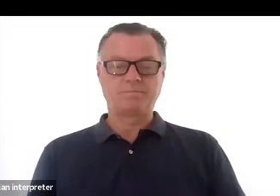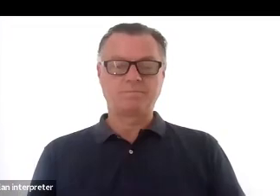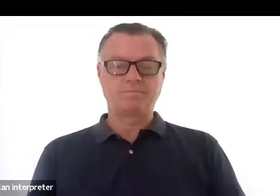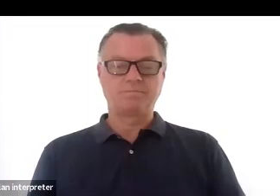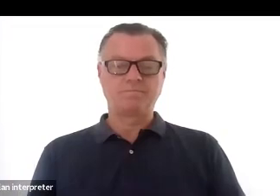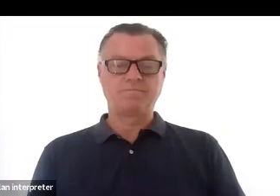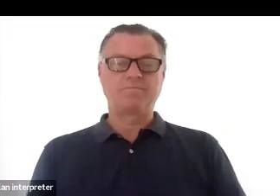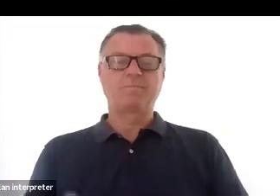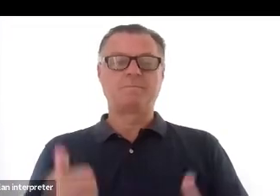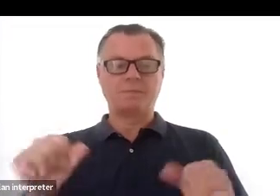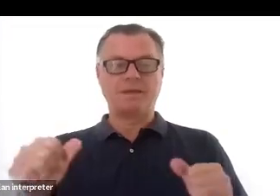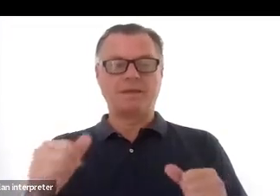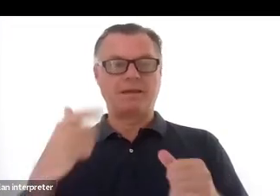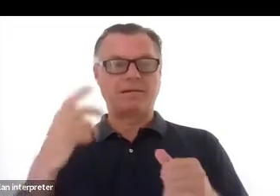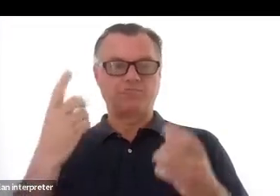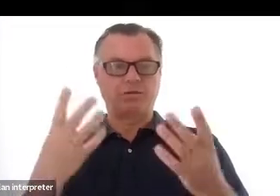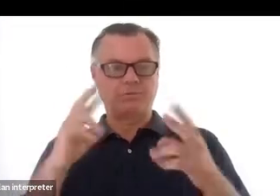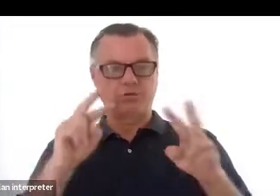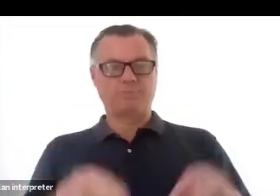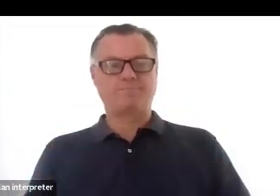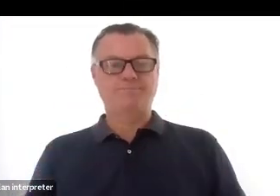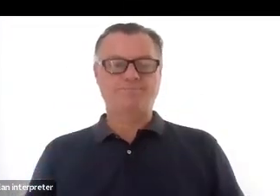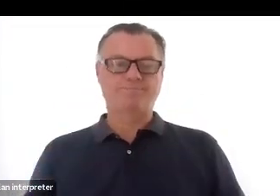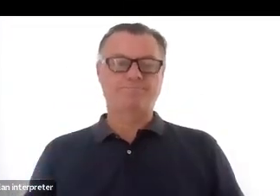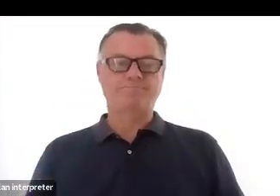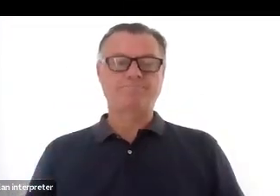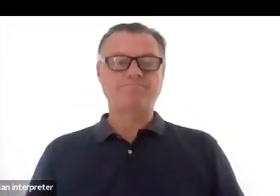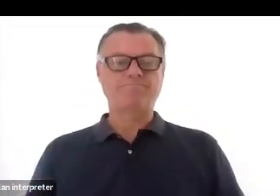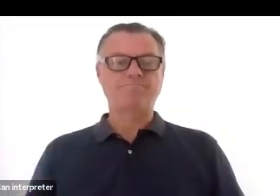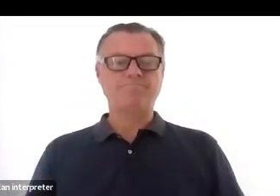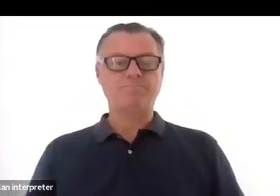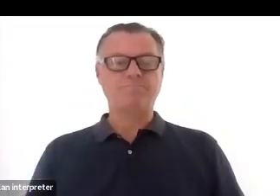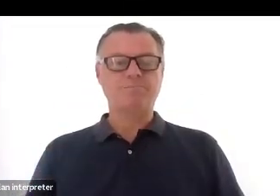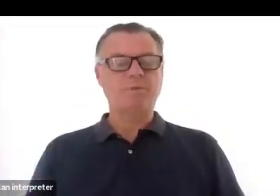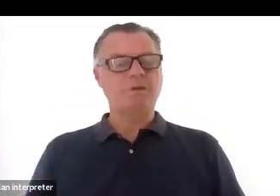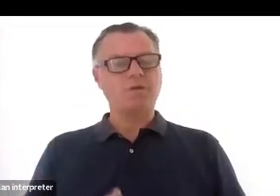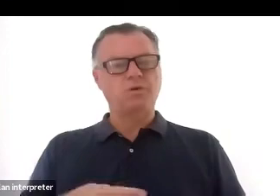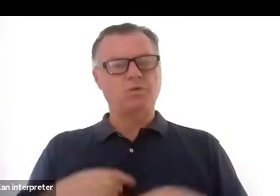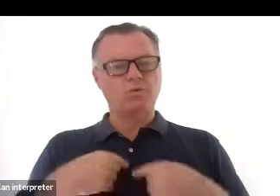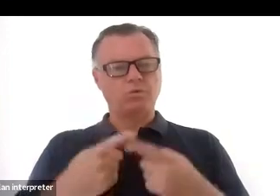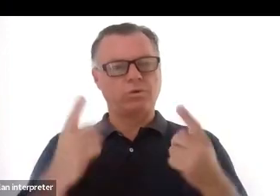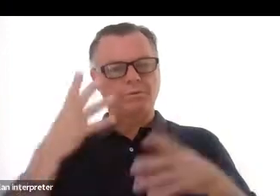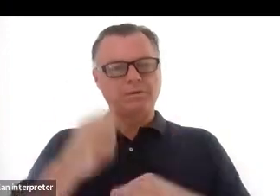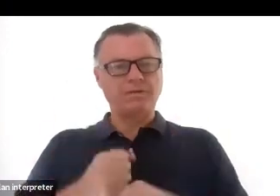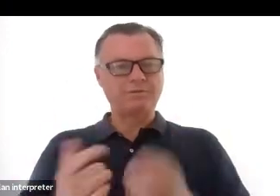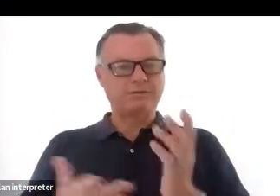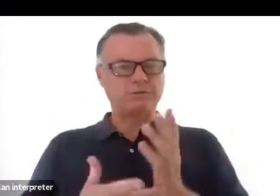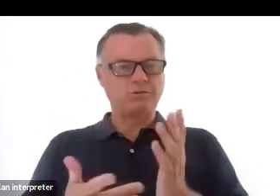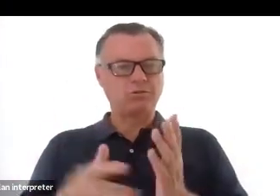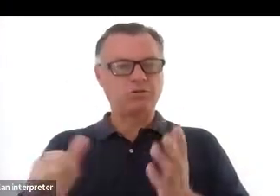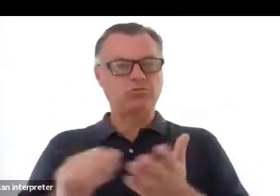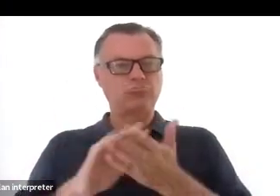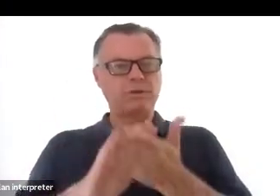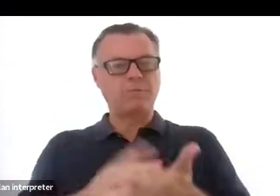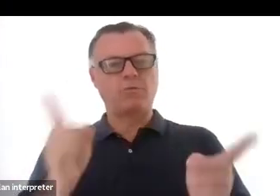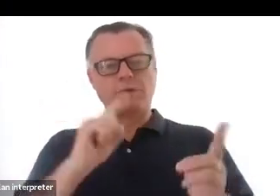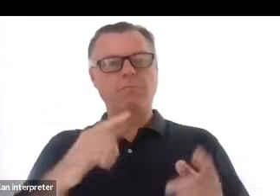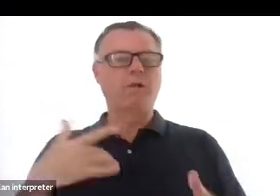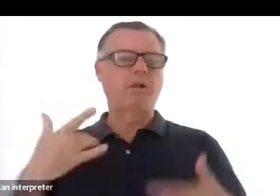Here we go. It all began with a simple belief that technology could and should help everyone live the kind of life they want to